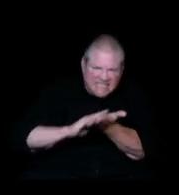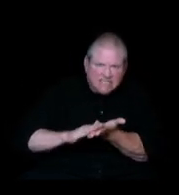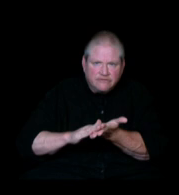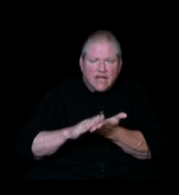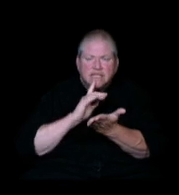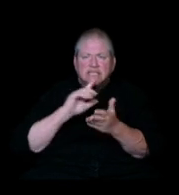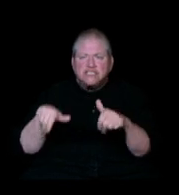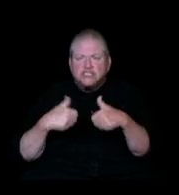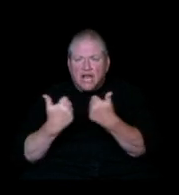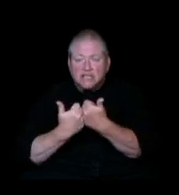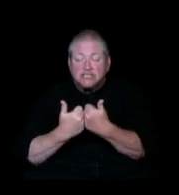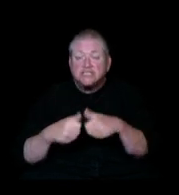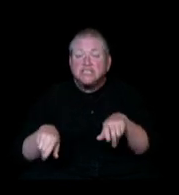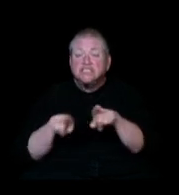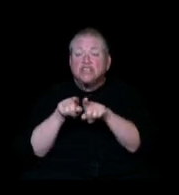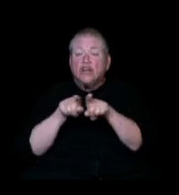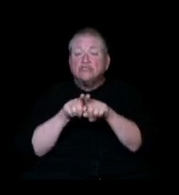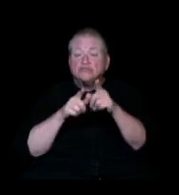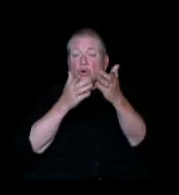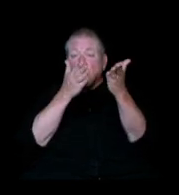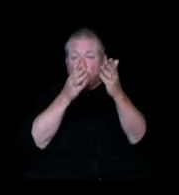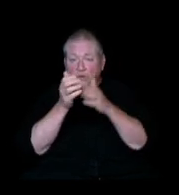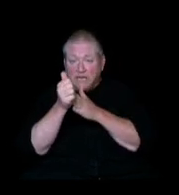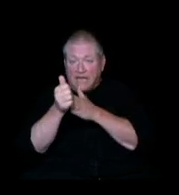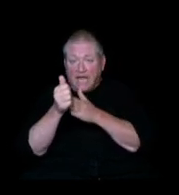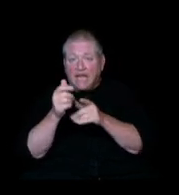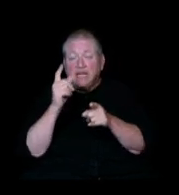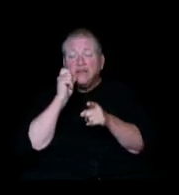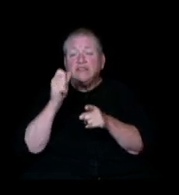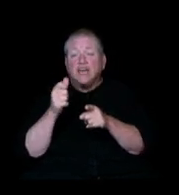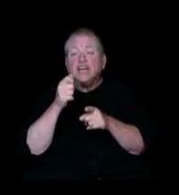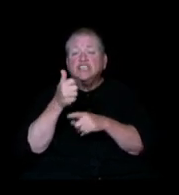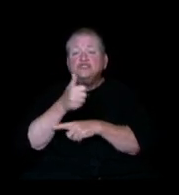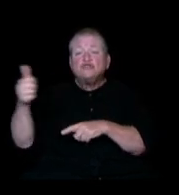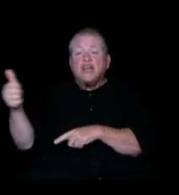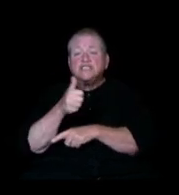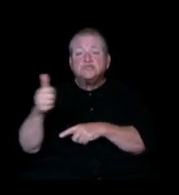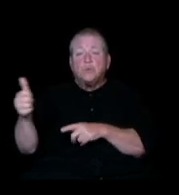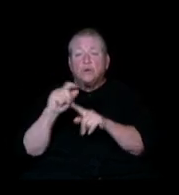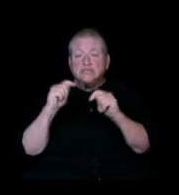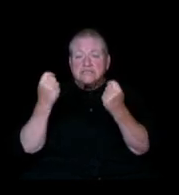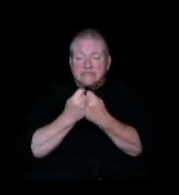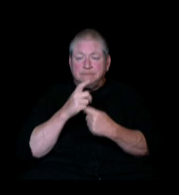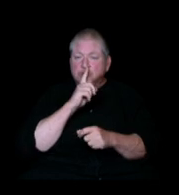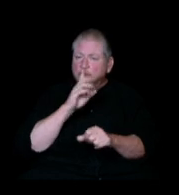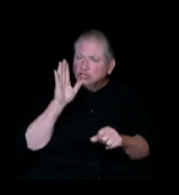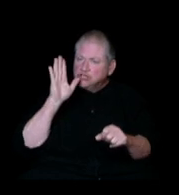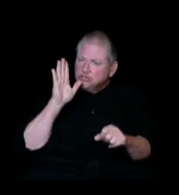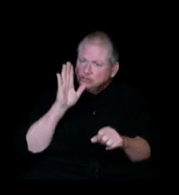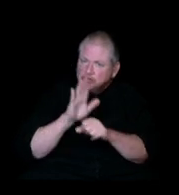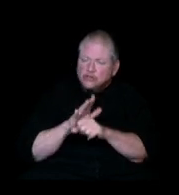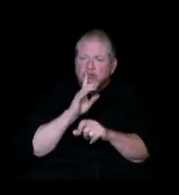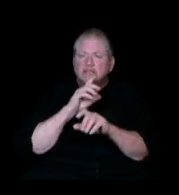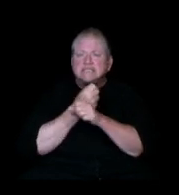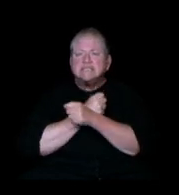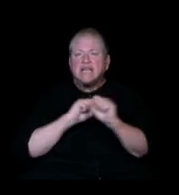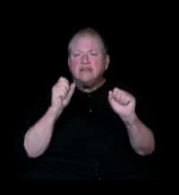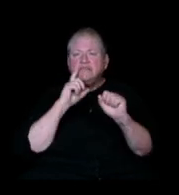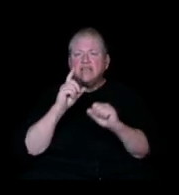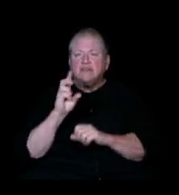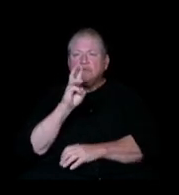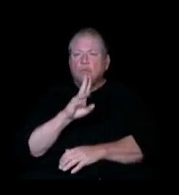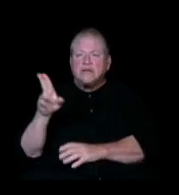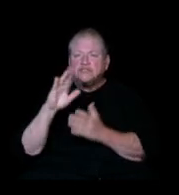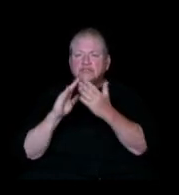challenges. He has also personally led and been a member of the quarantine transport team to ensure the safety of the Western